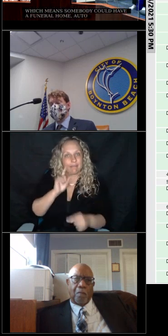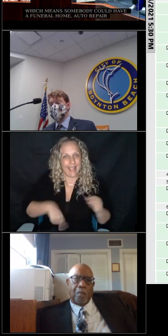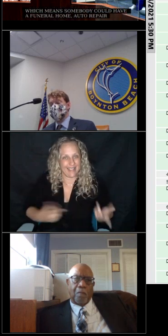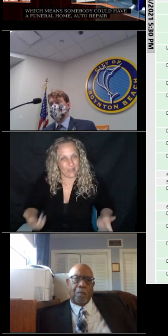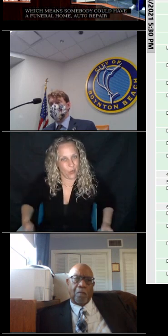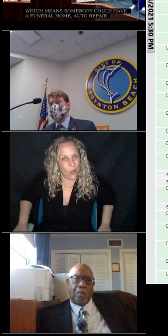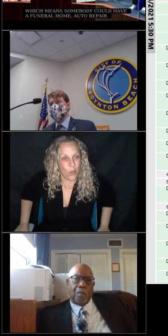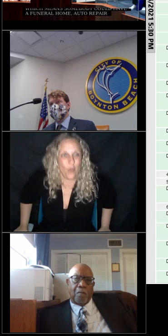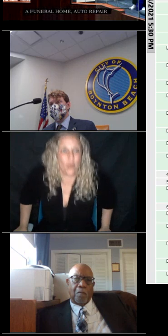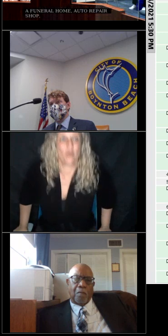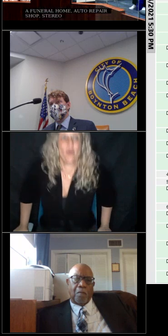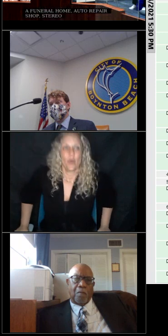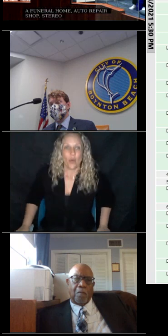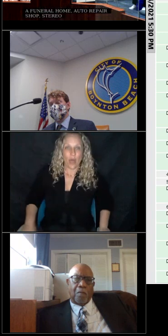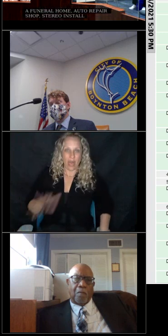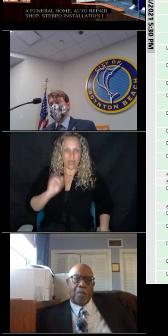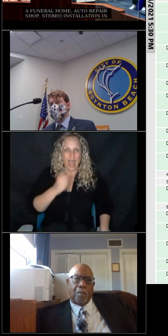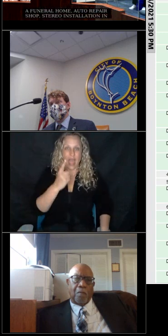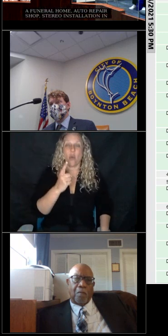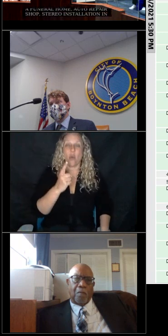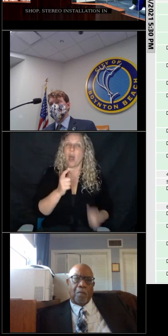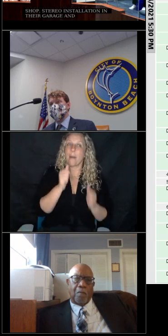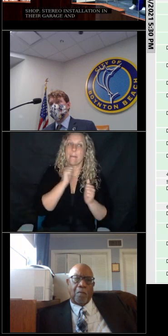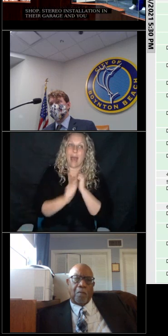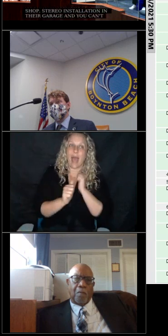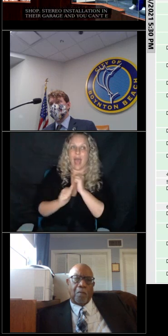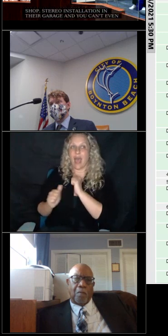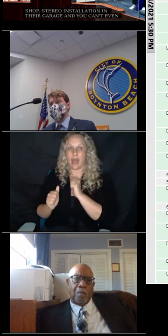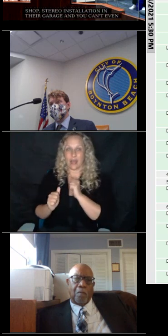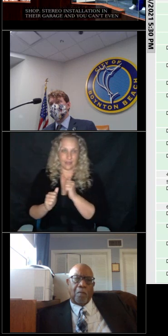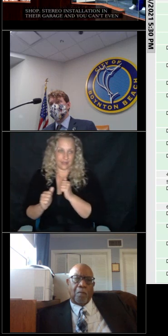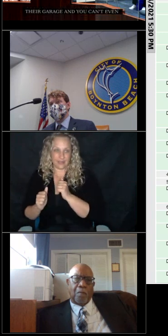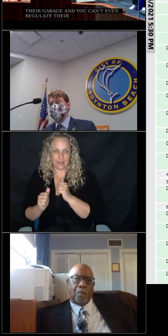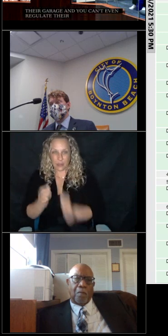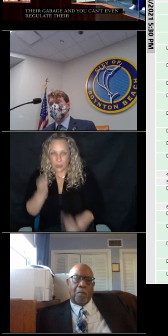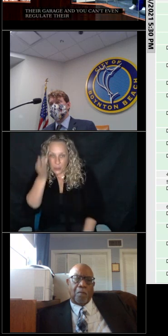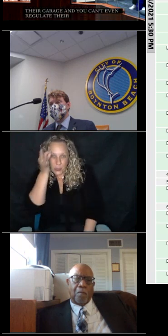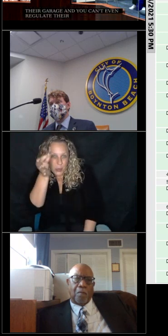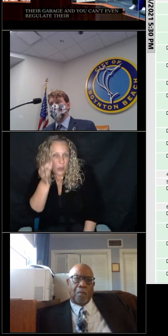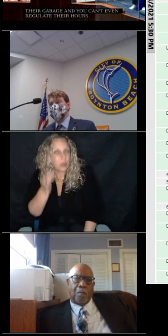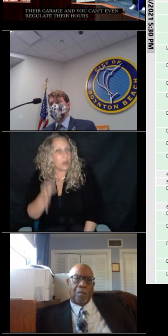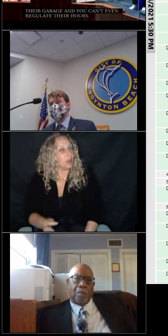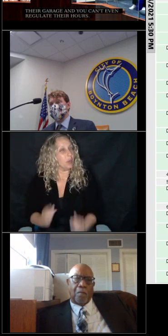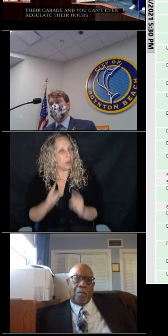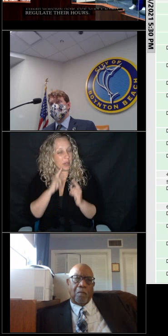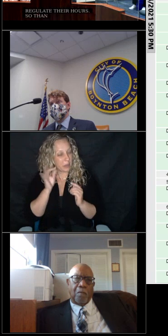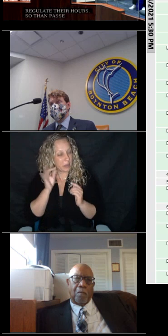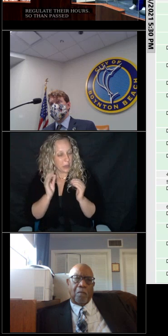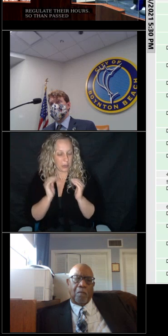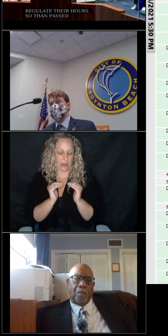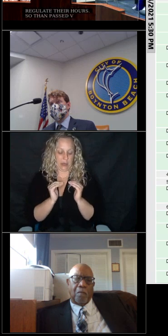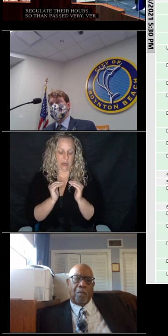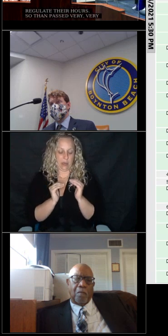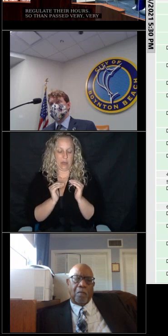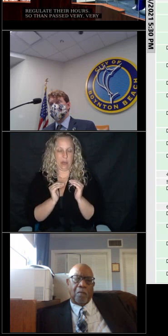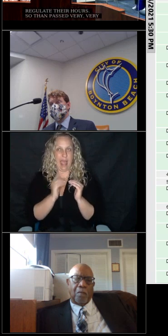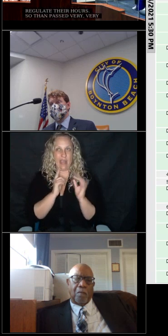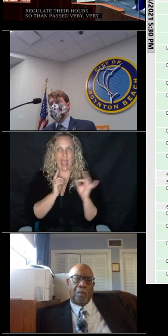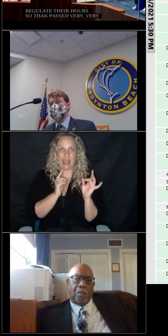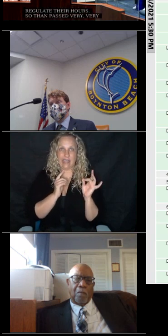So that one passed very, very narrowly. I think in the Senate, the vote was 18